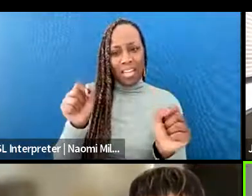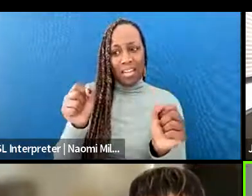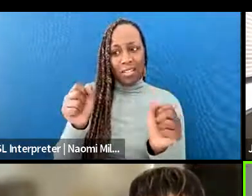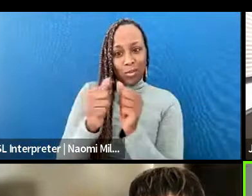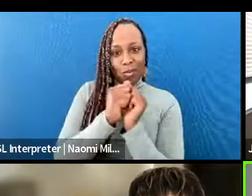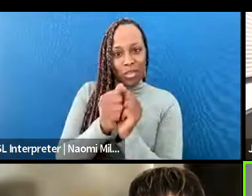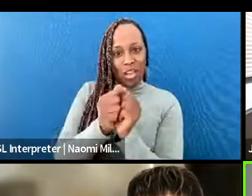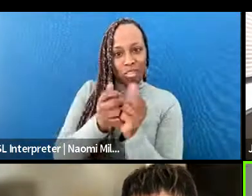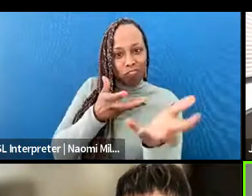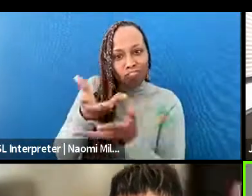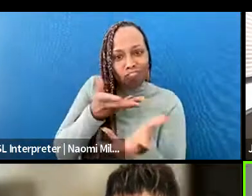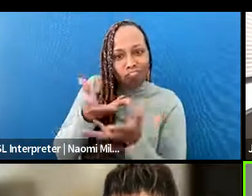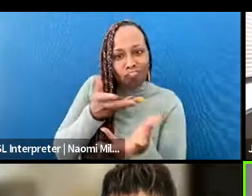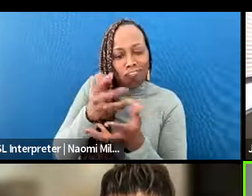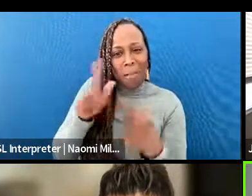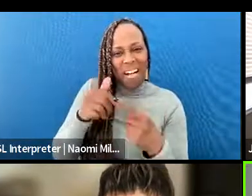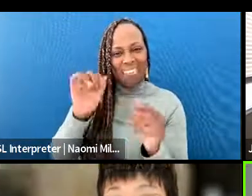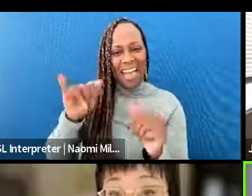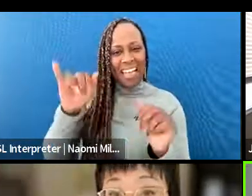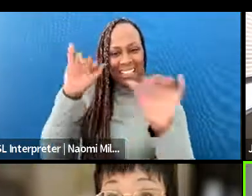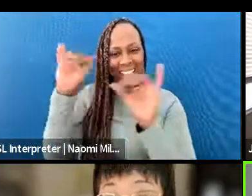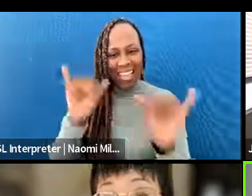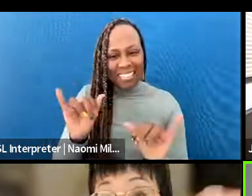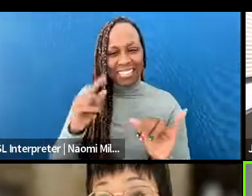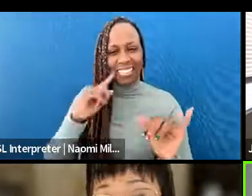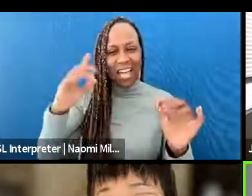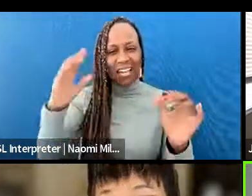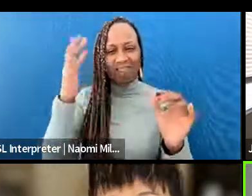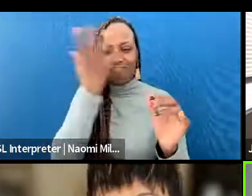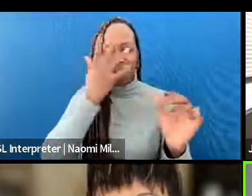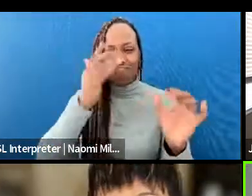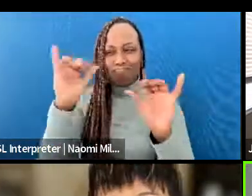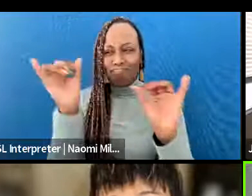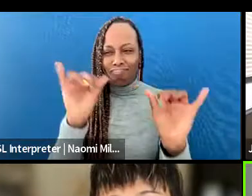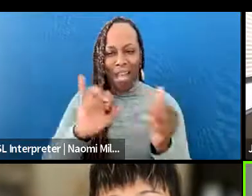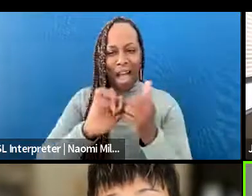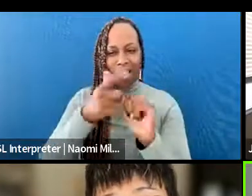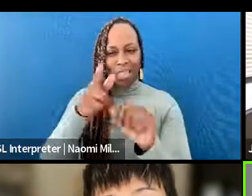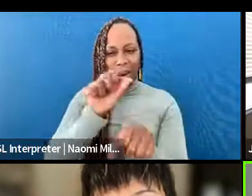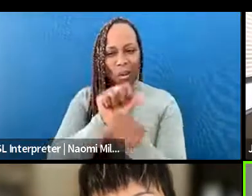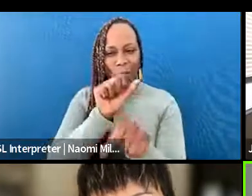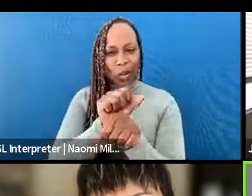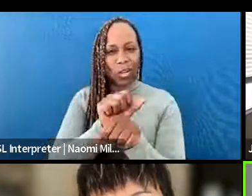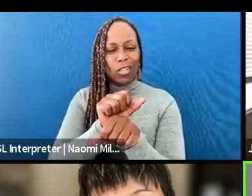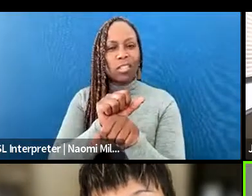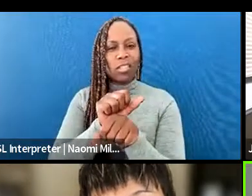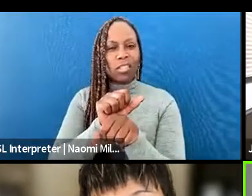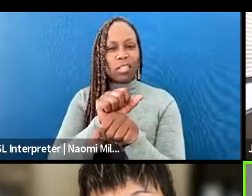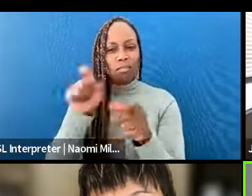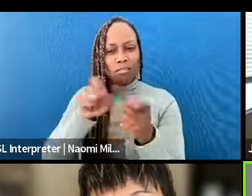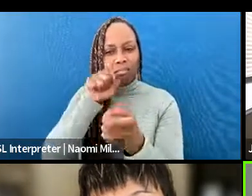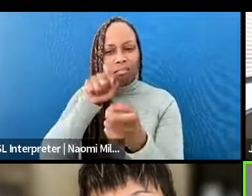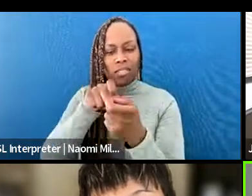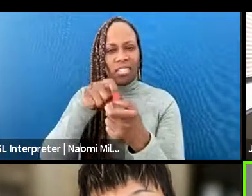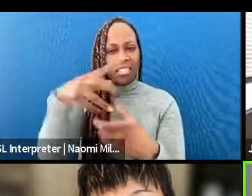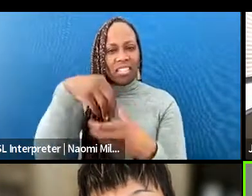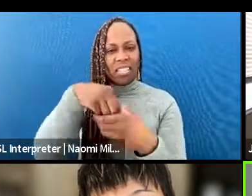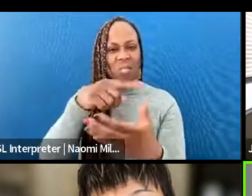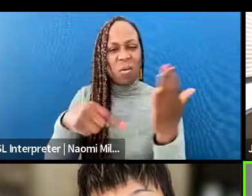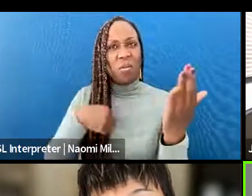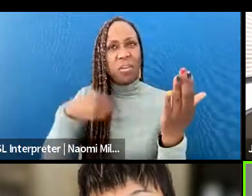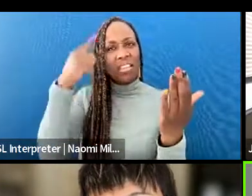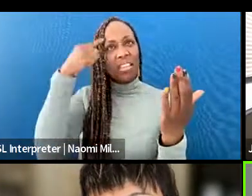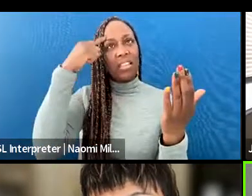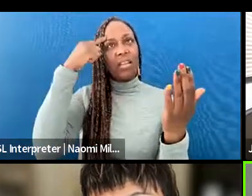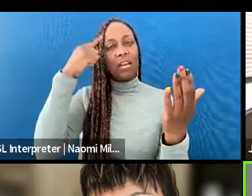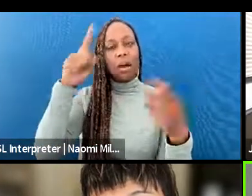together about likeness, about resemblance, and how that operates specifically in what we might think of